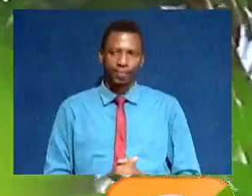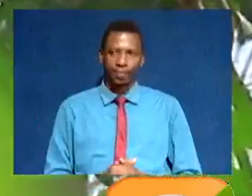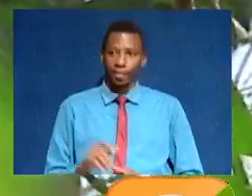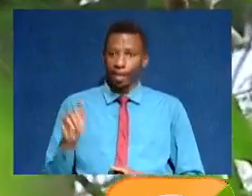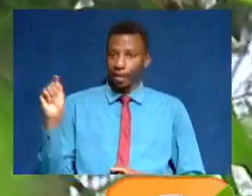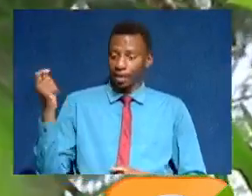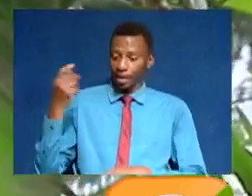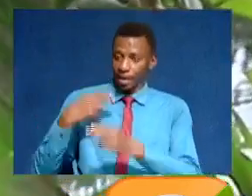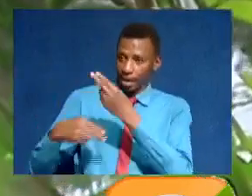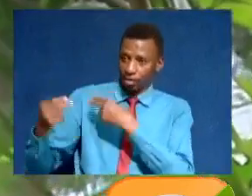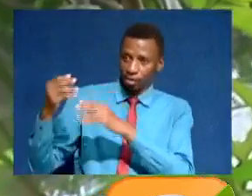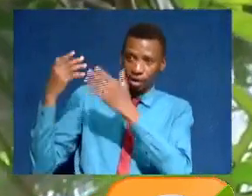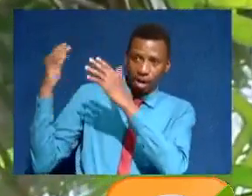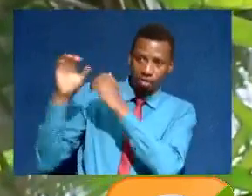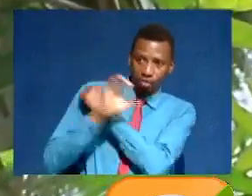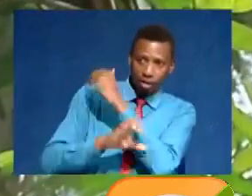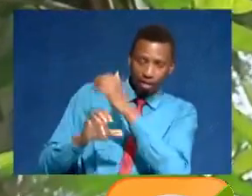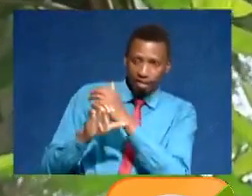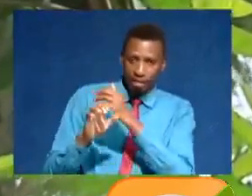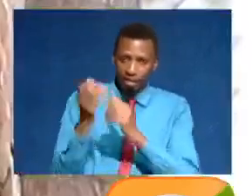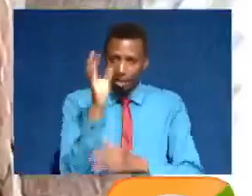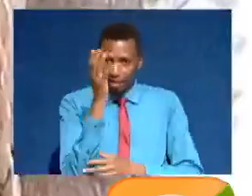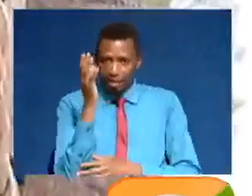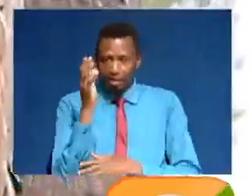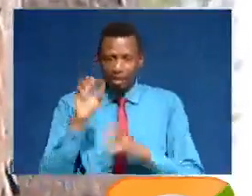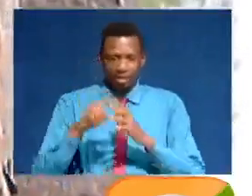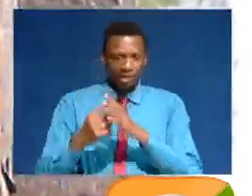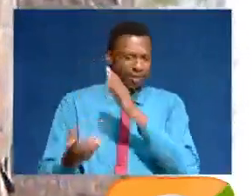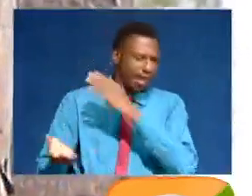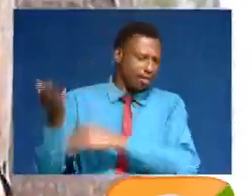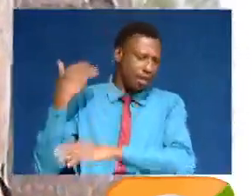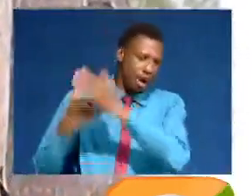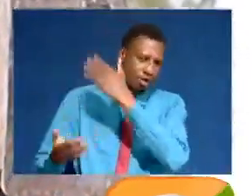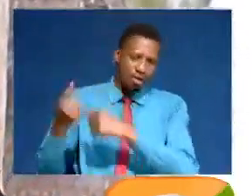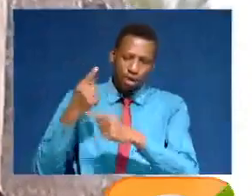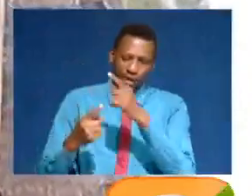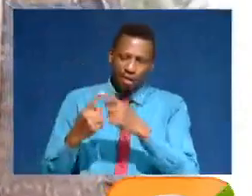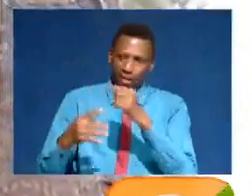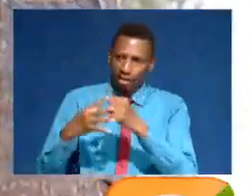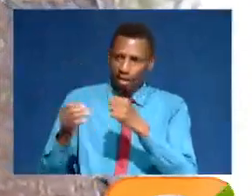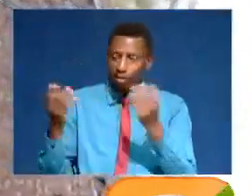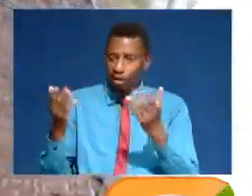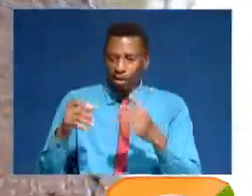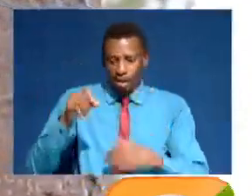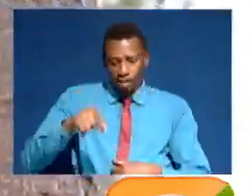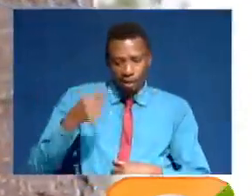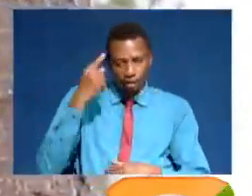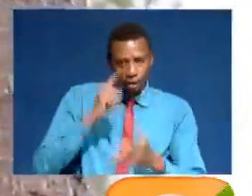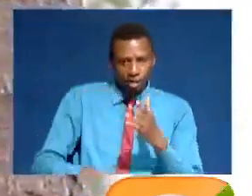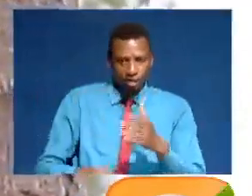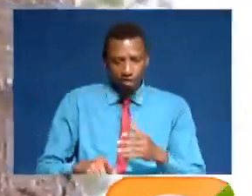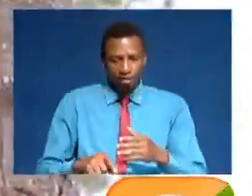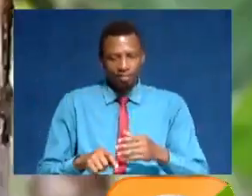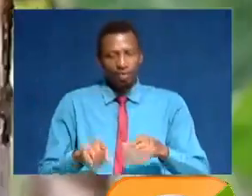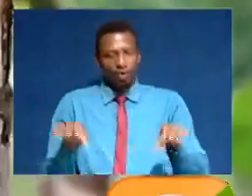Kenya's history of exotic trees dates back to the early 90s, where the trees were planted for fuel for the steam engines during